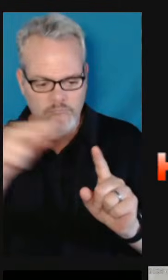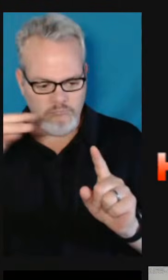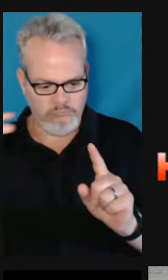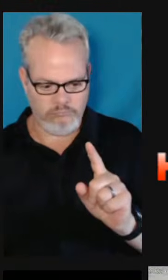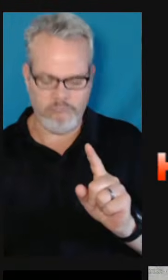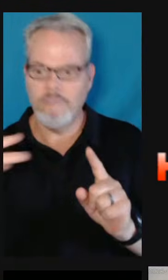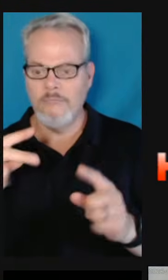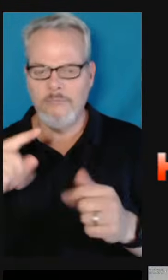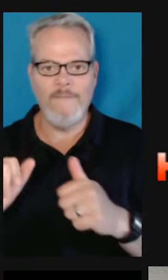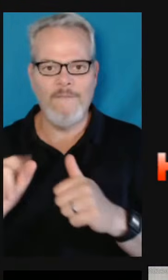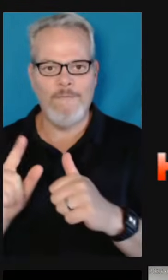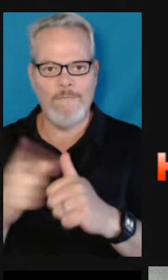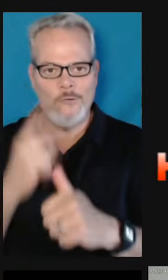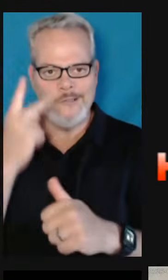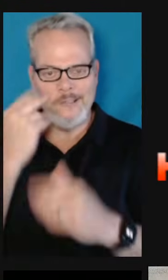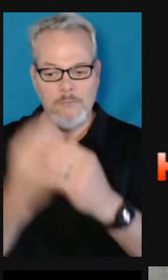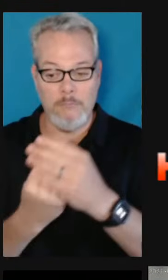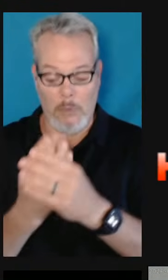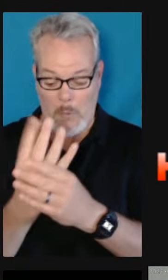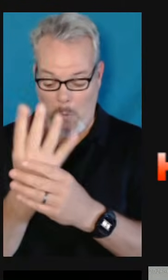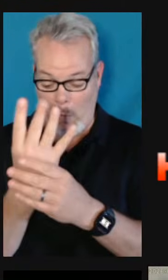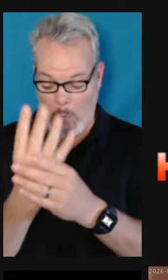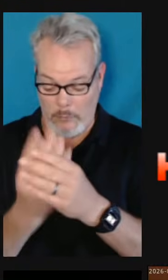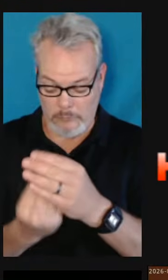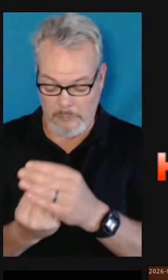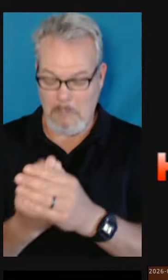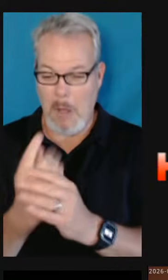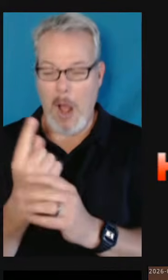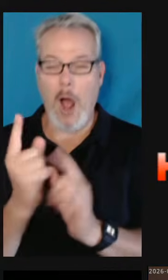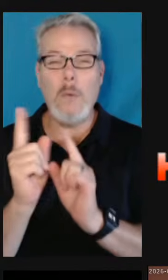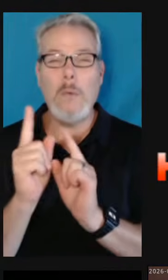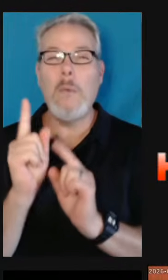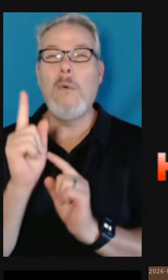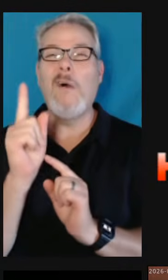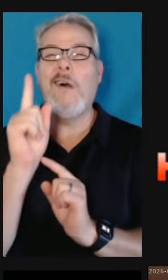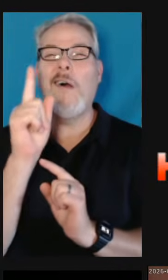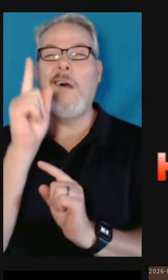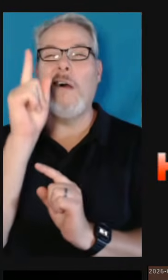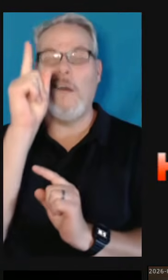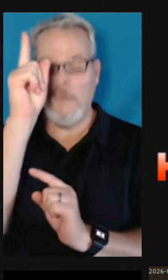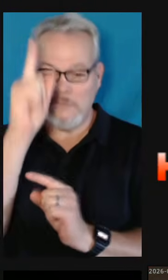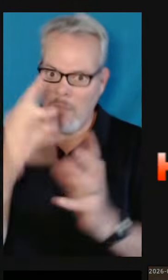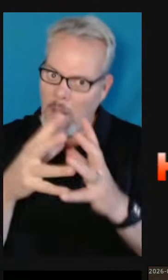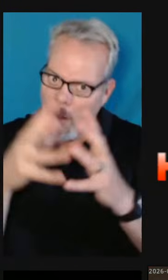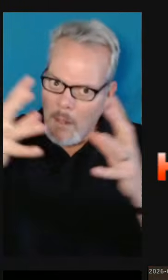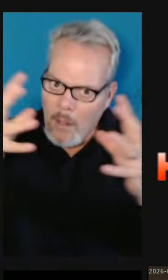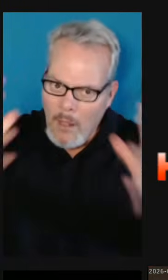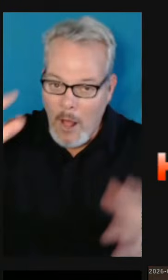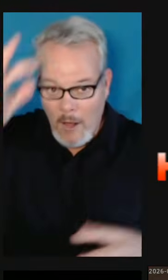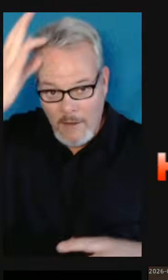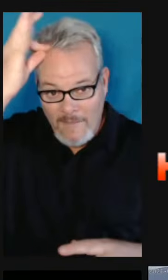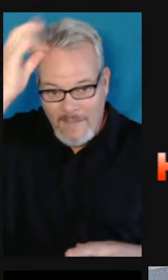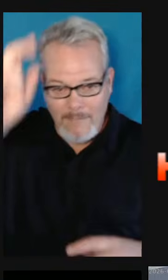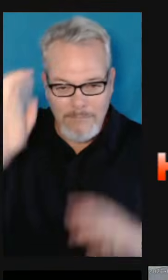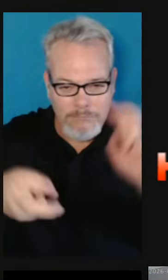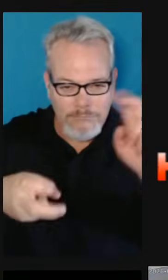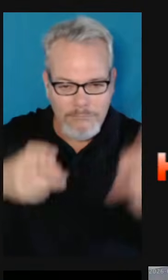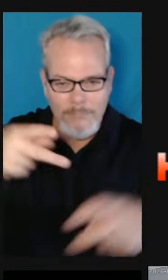overflows, the high fountains with lots of tephra and Pele's hair in the air. And also we may see at the very